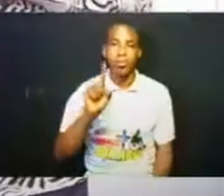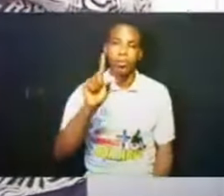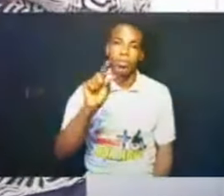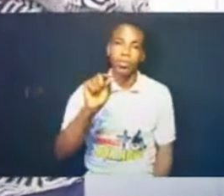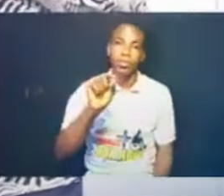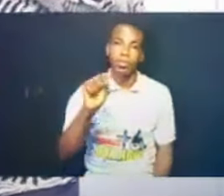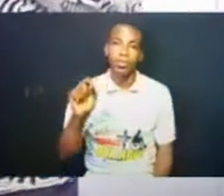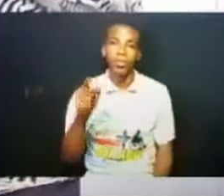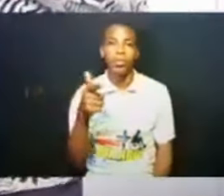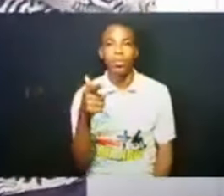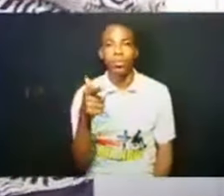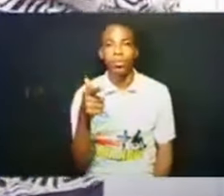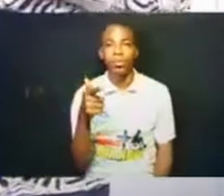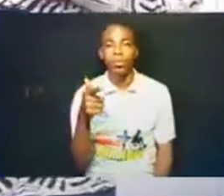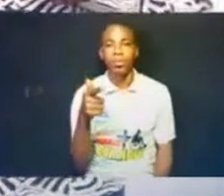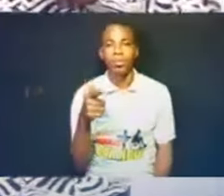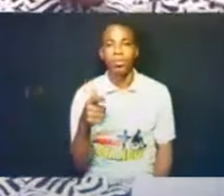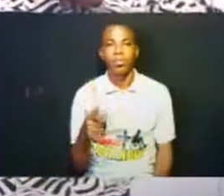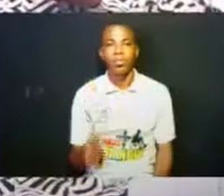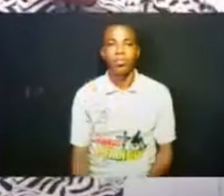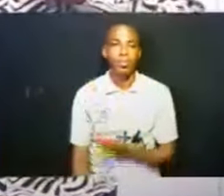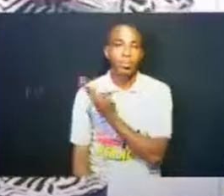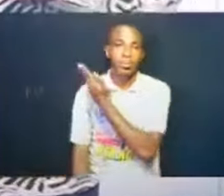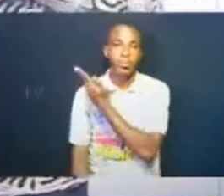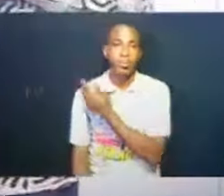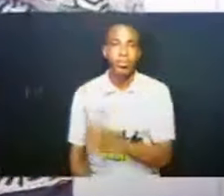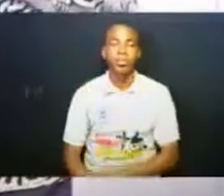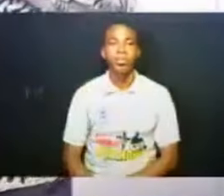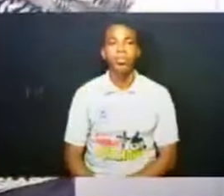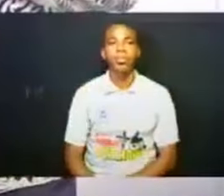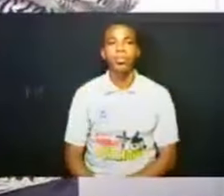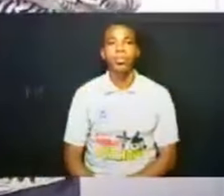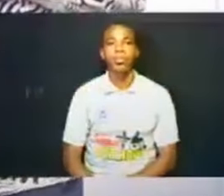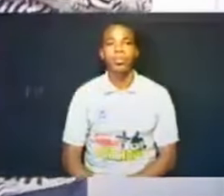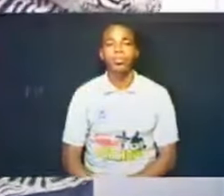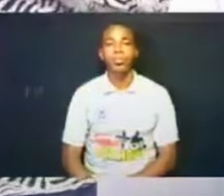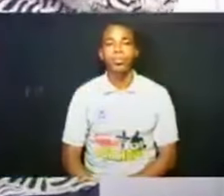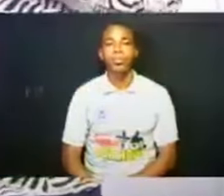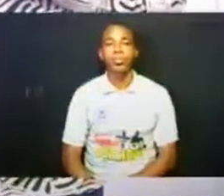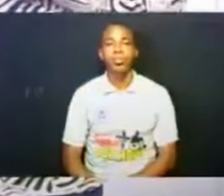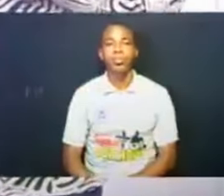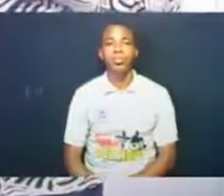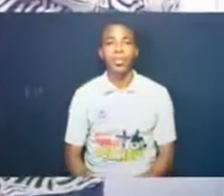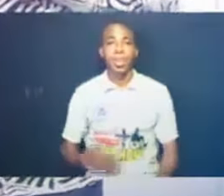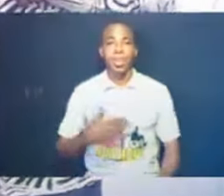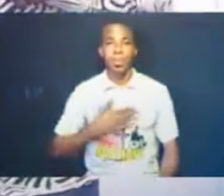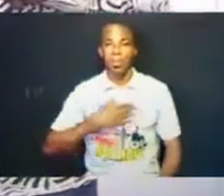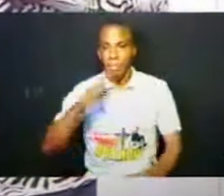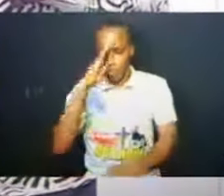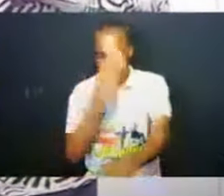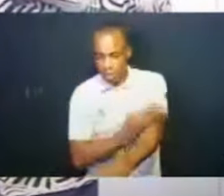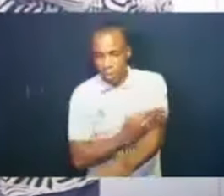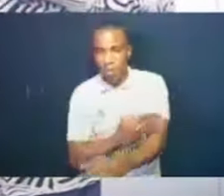20-21. Proverbs chapter 4, verse 20. But if, my son, pay attention